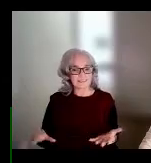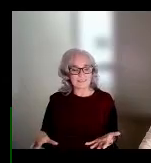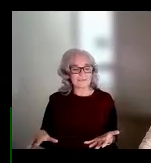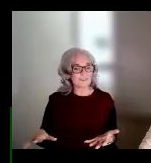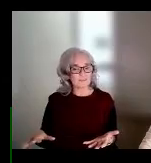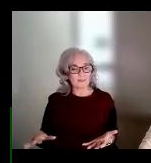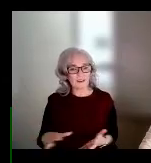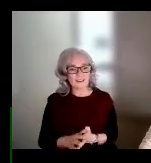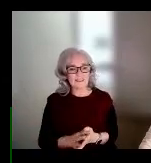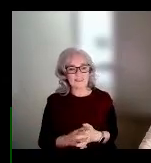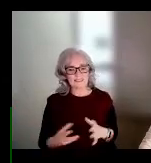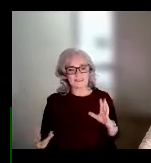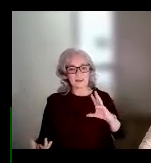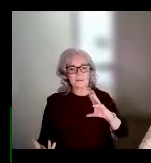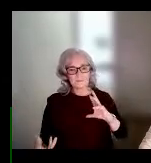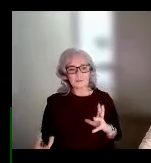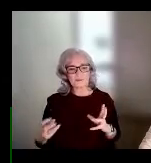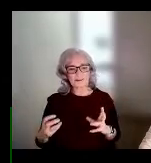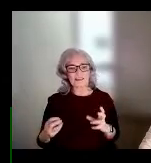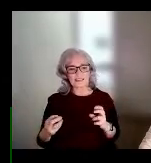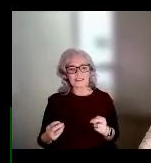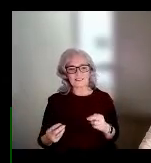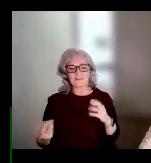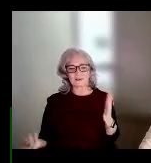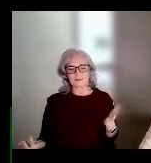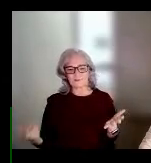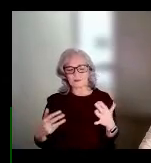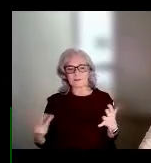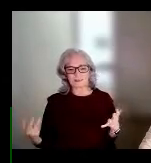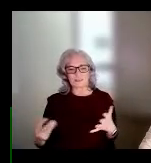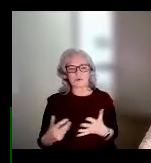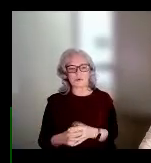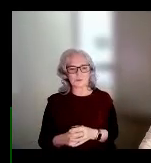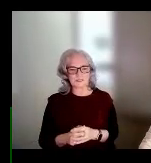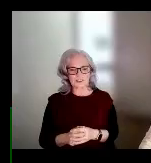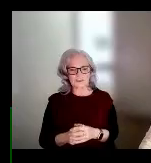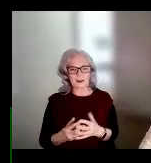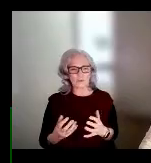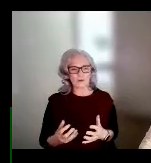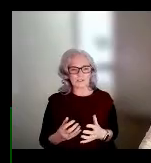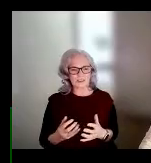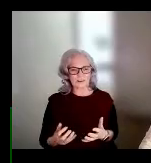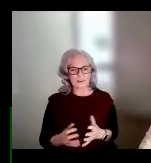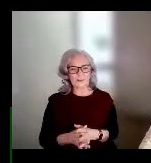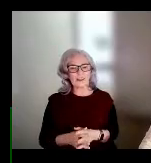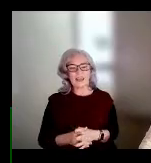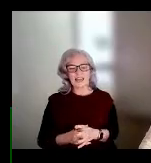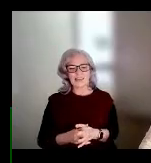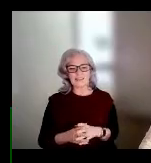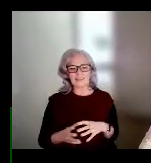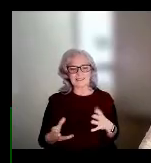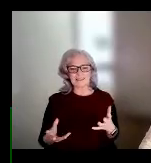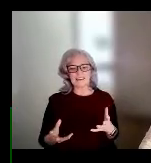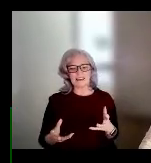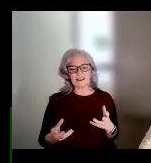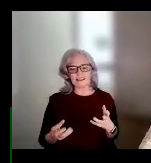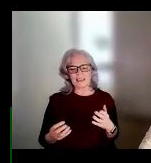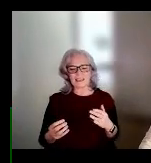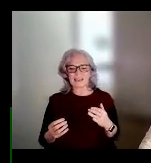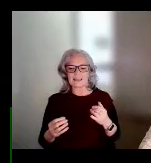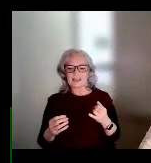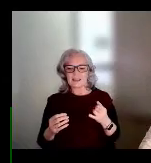or ecosystem, if you like, is much better connected. So people get to talk to each other about what's going on, and that